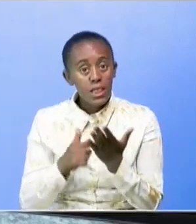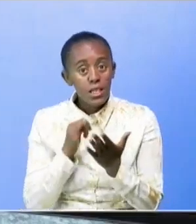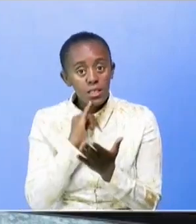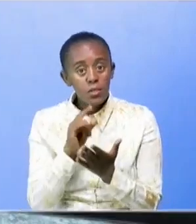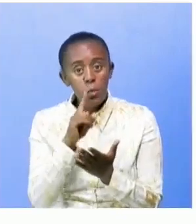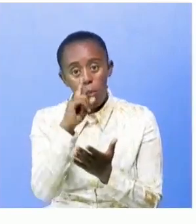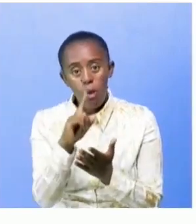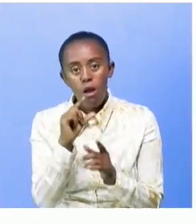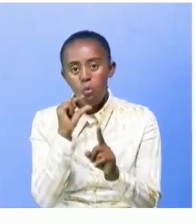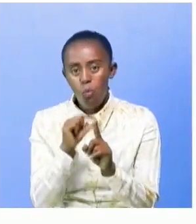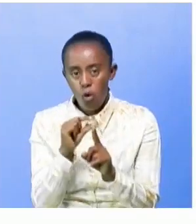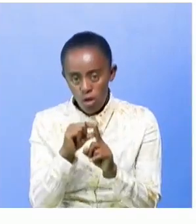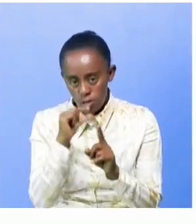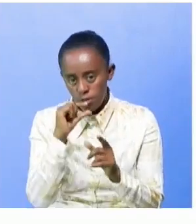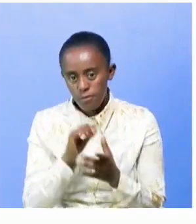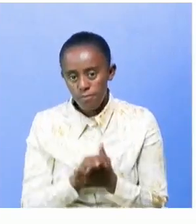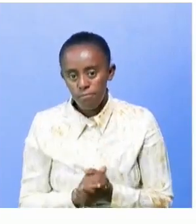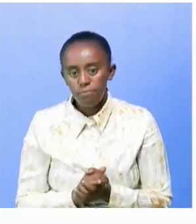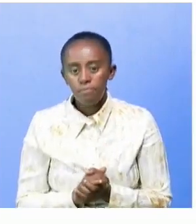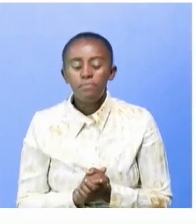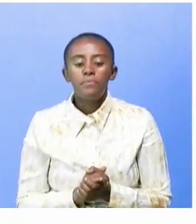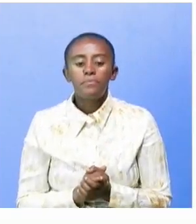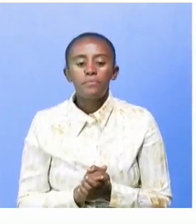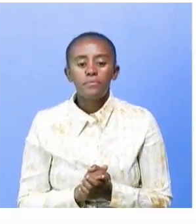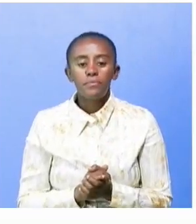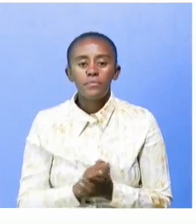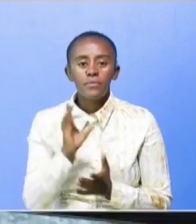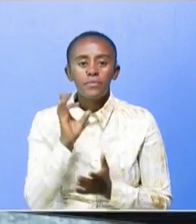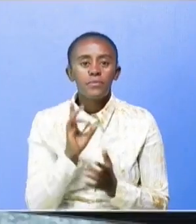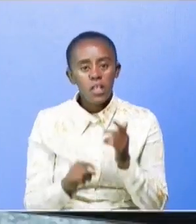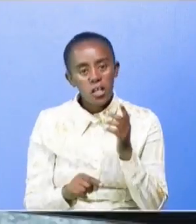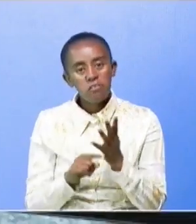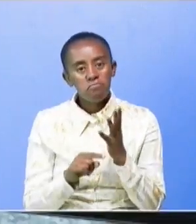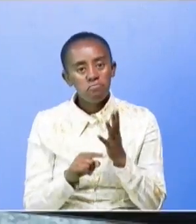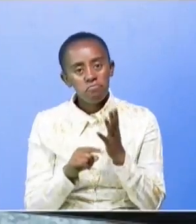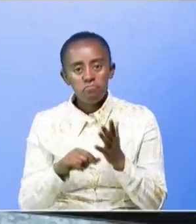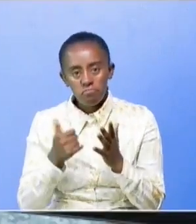one word. What about another?